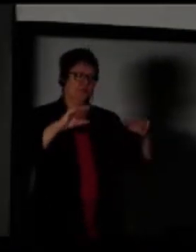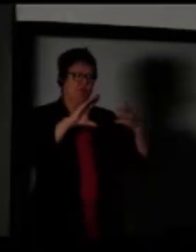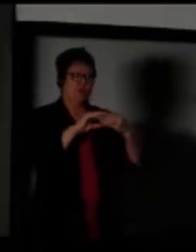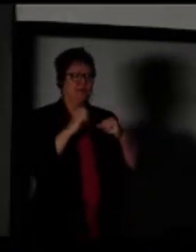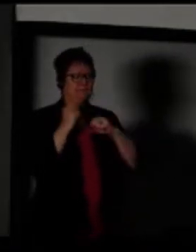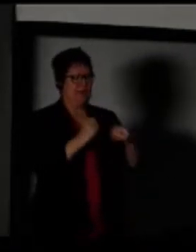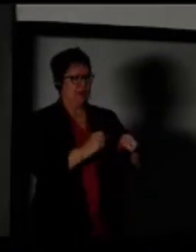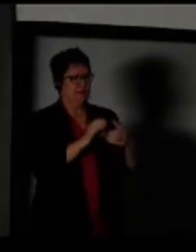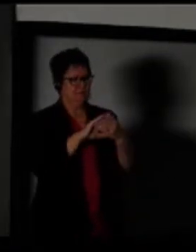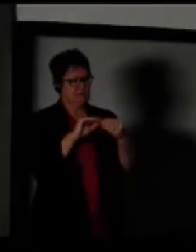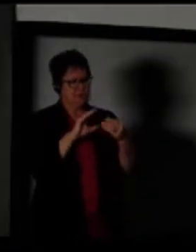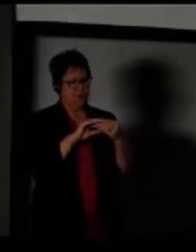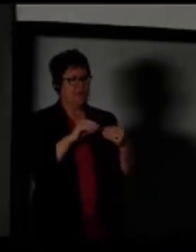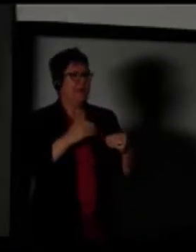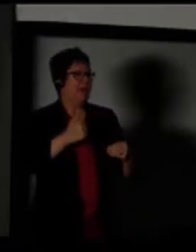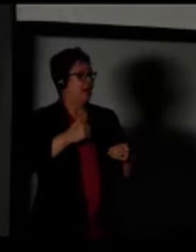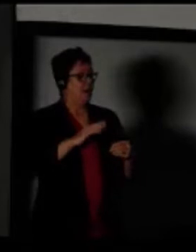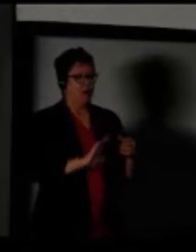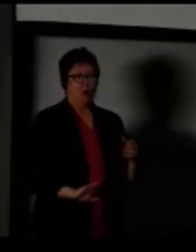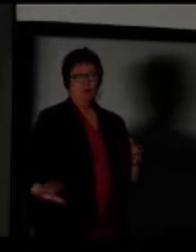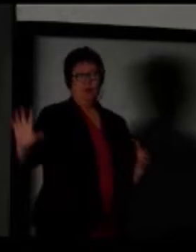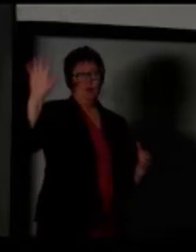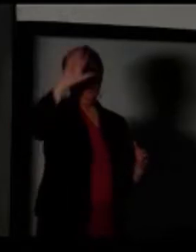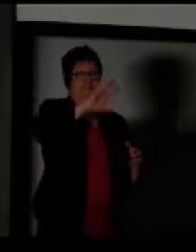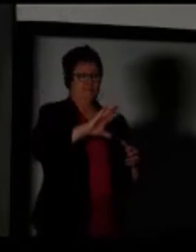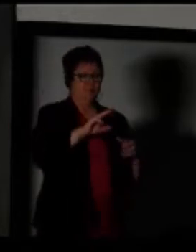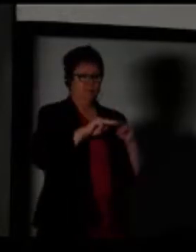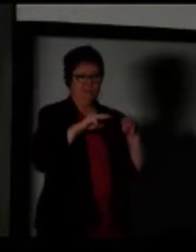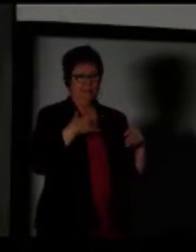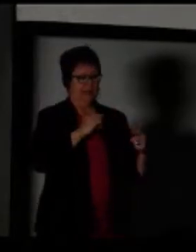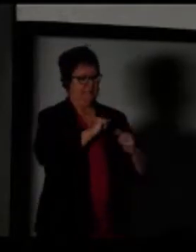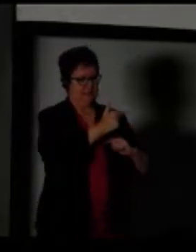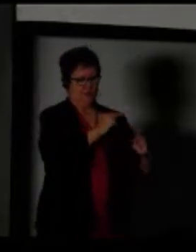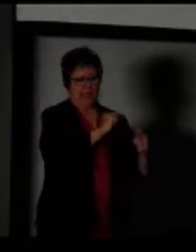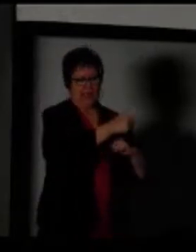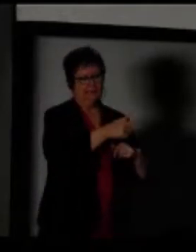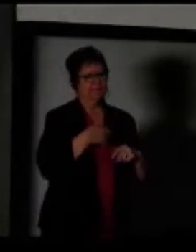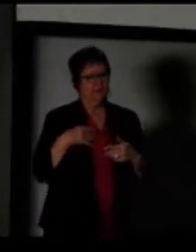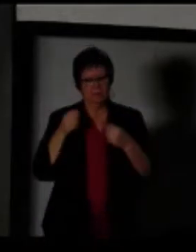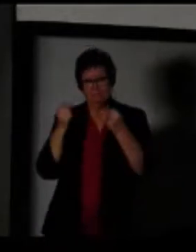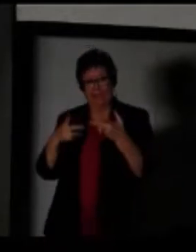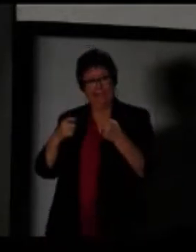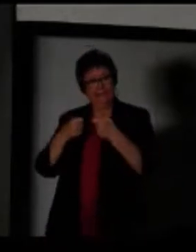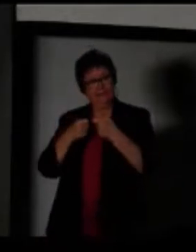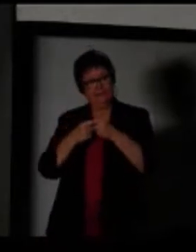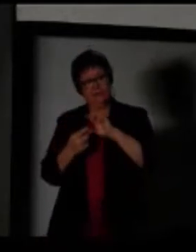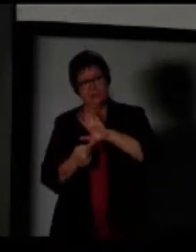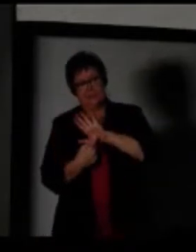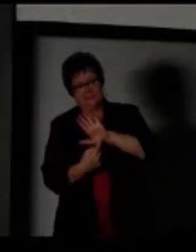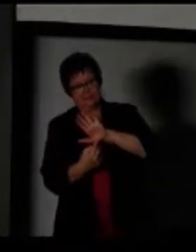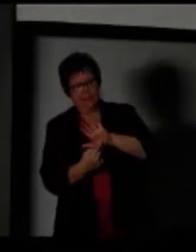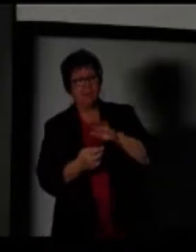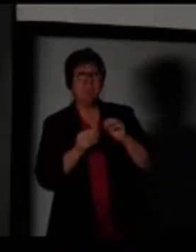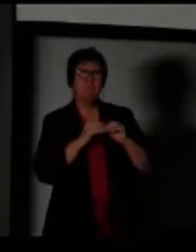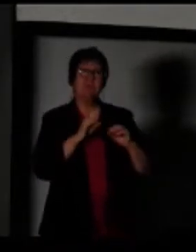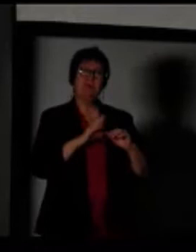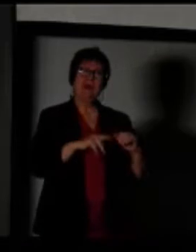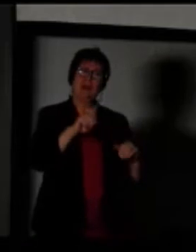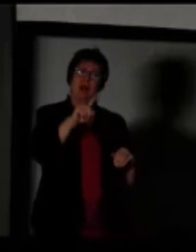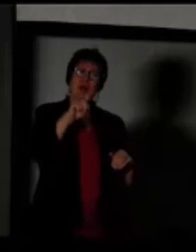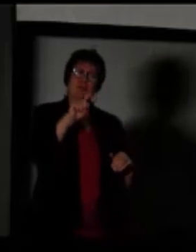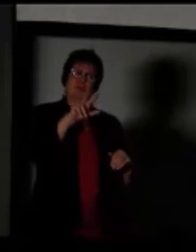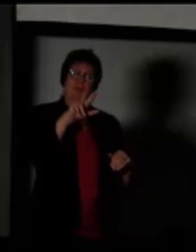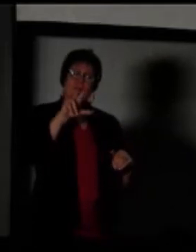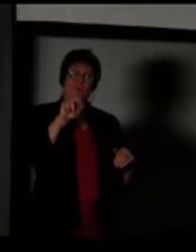have interactive experiences throughout the museum. We have many digital displays, and we have, I think, more than